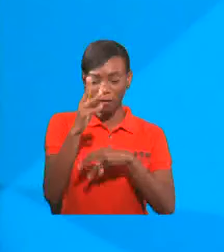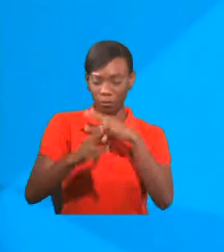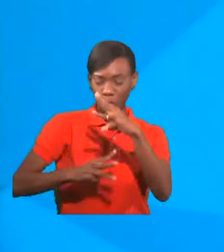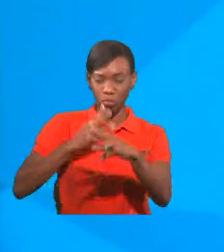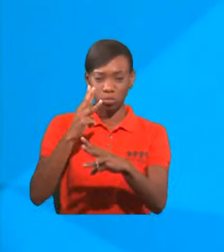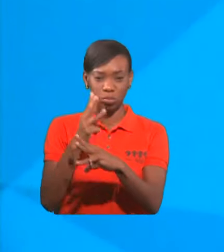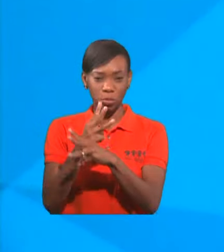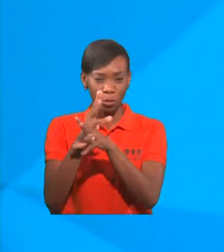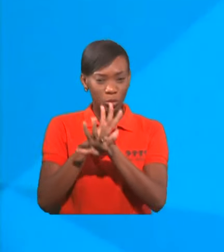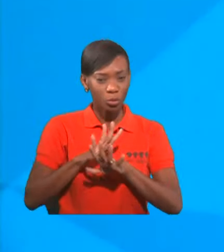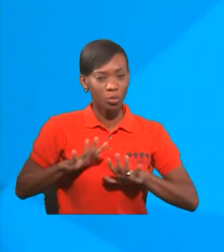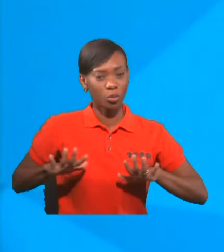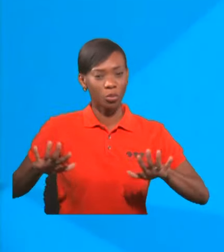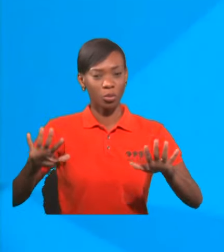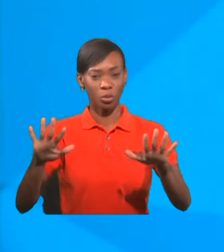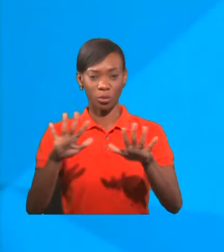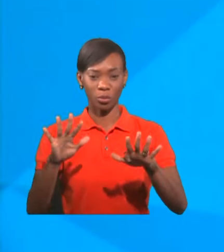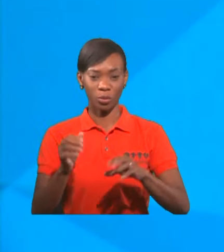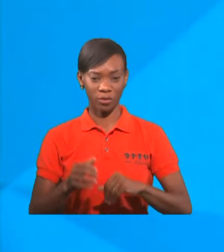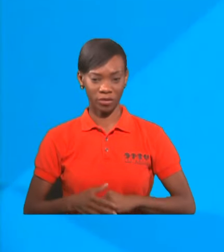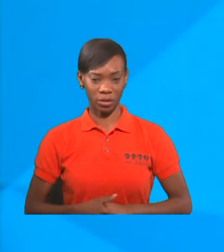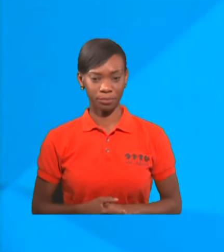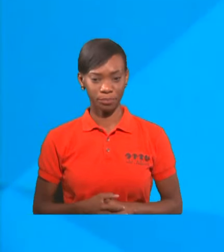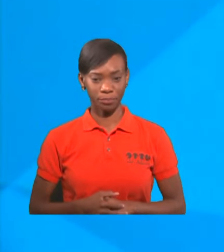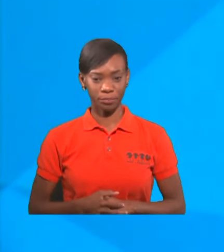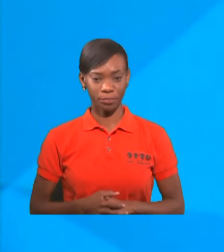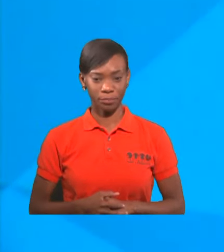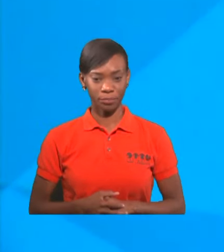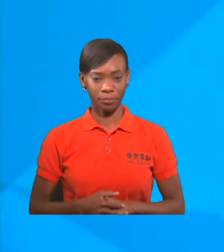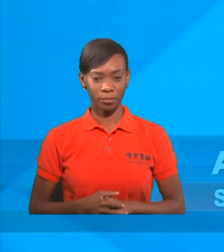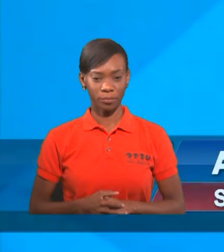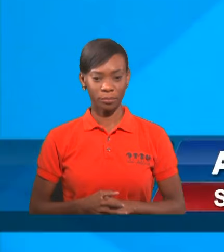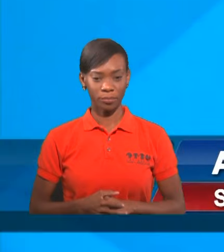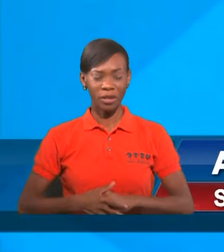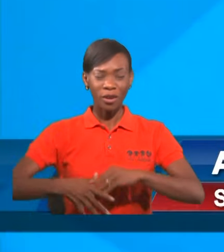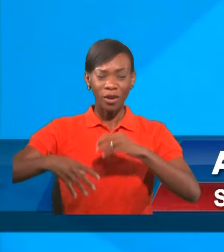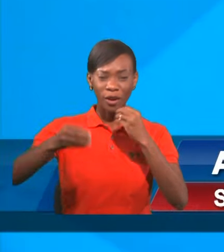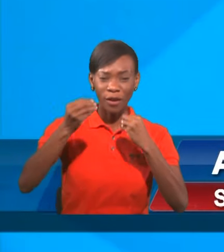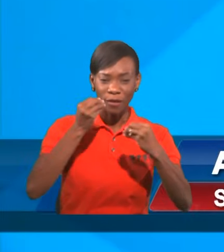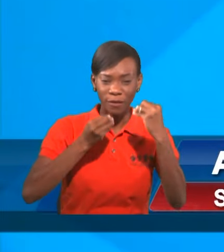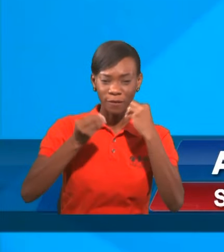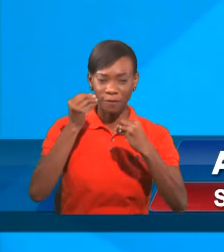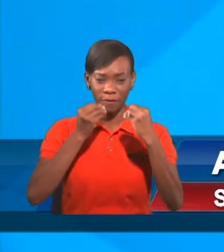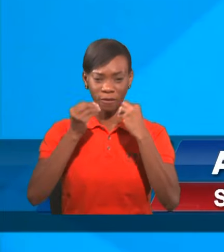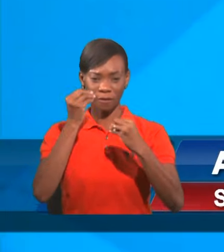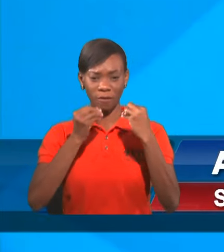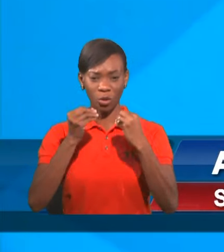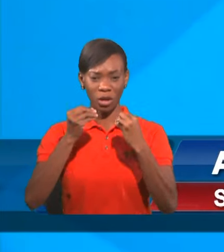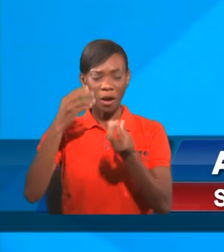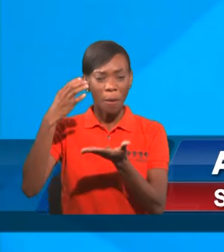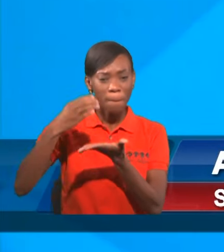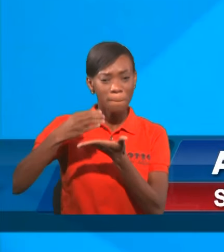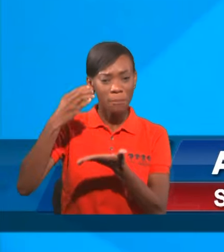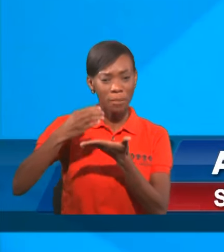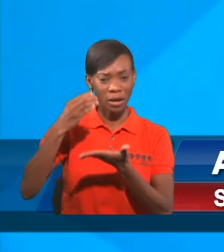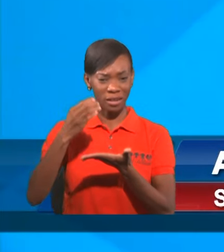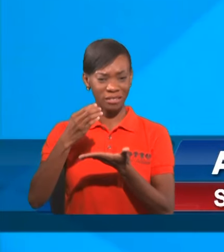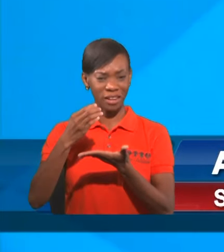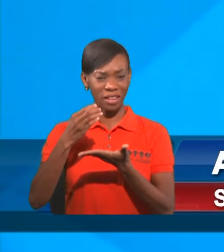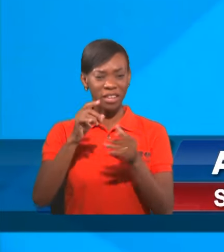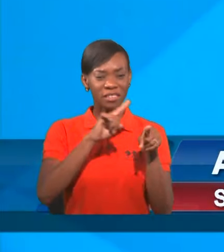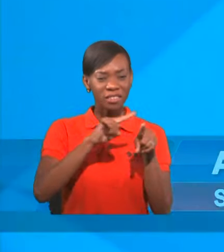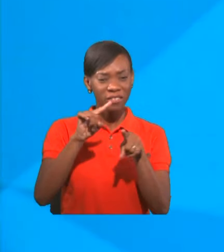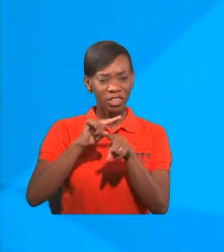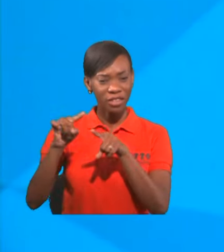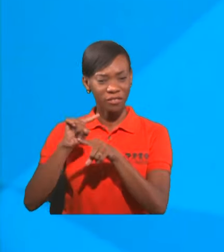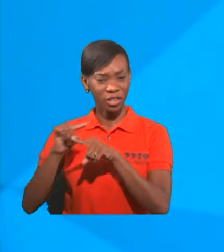crisis. Rotting food, plastic bottles, chemical waste, electronics, and much more are tossed away without